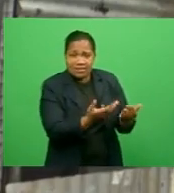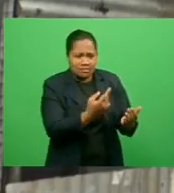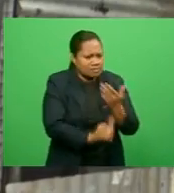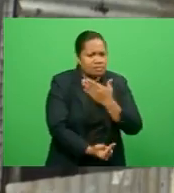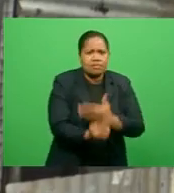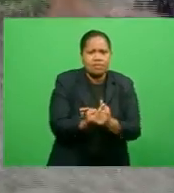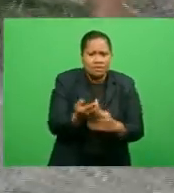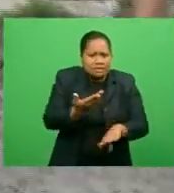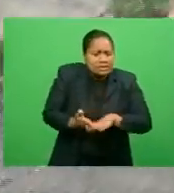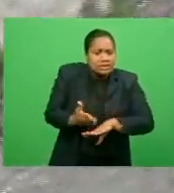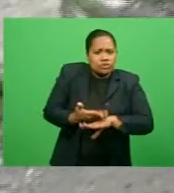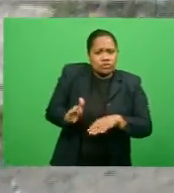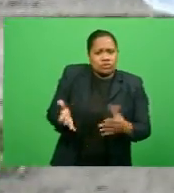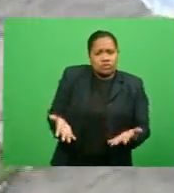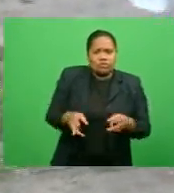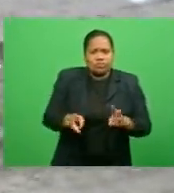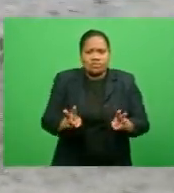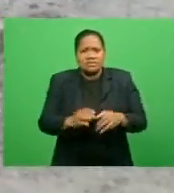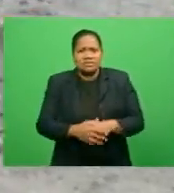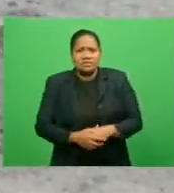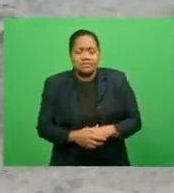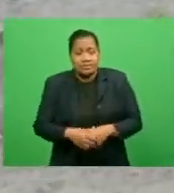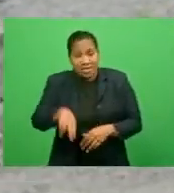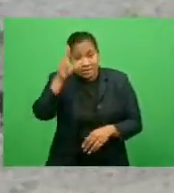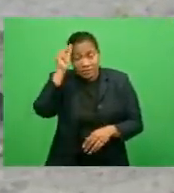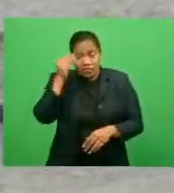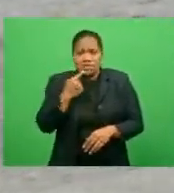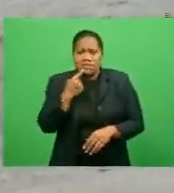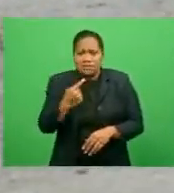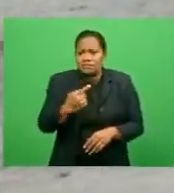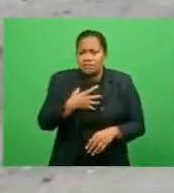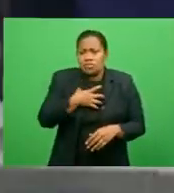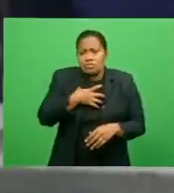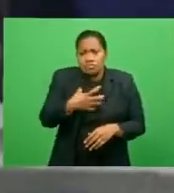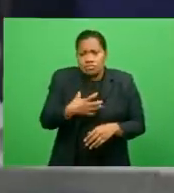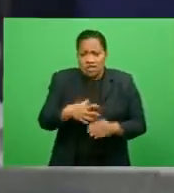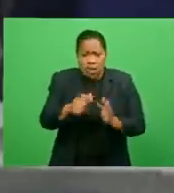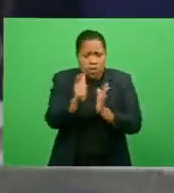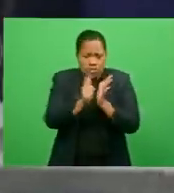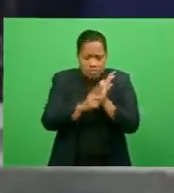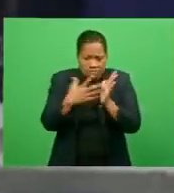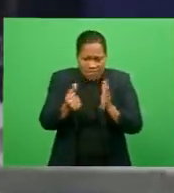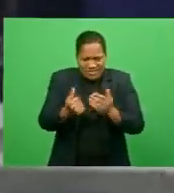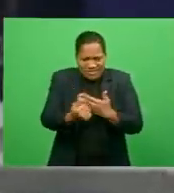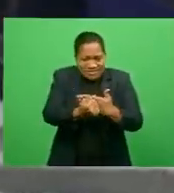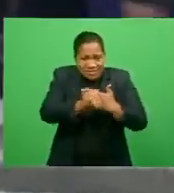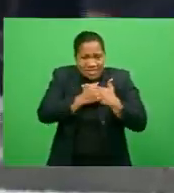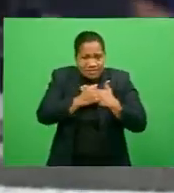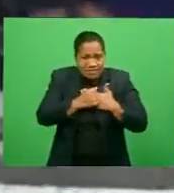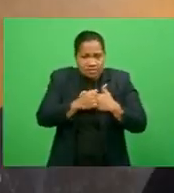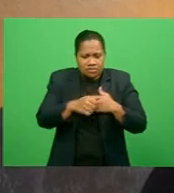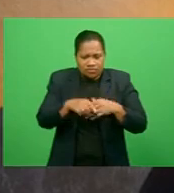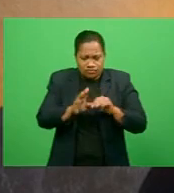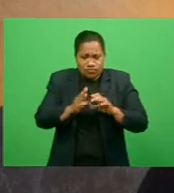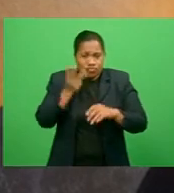new turn. And Fijians say while the law is becoming more robust in safeguarding women, more needs to be